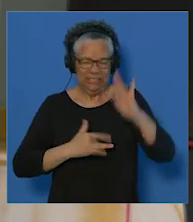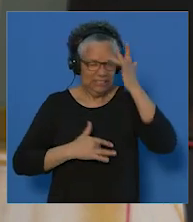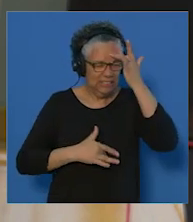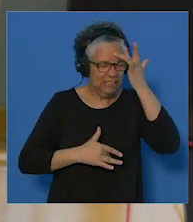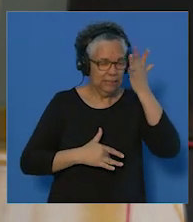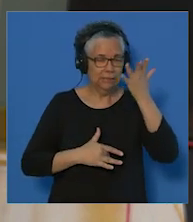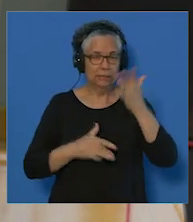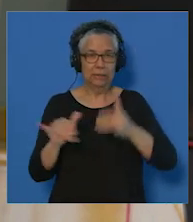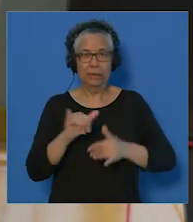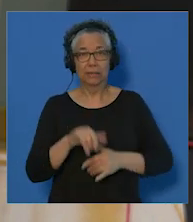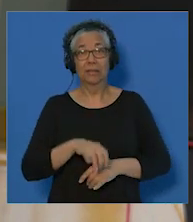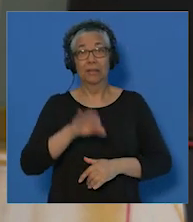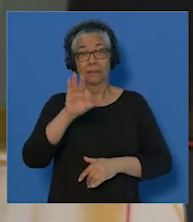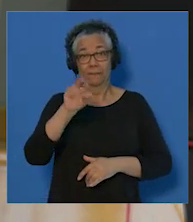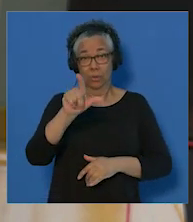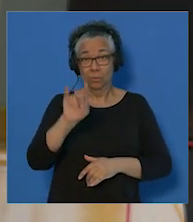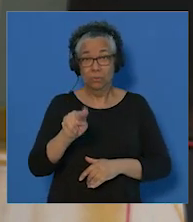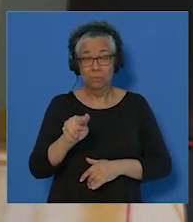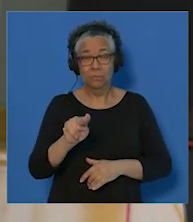such as influenza,